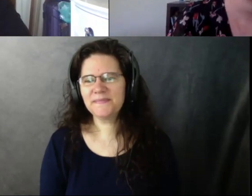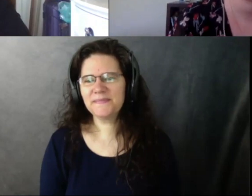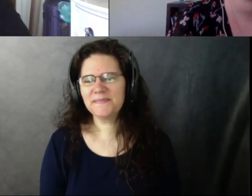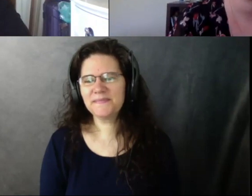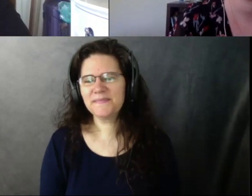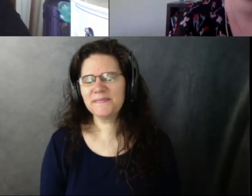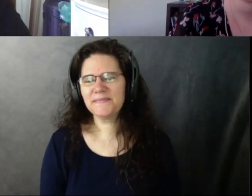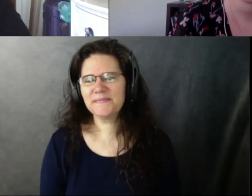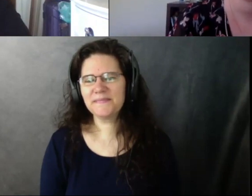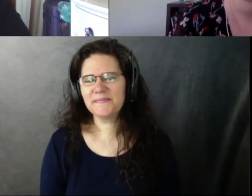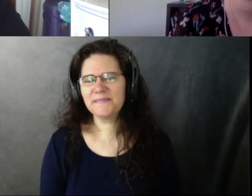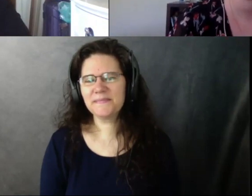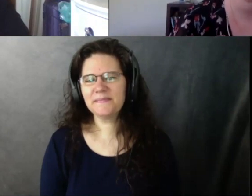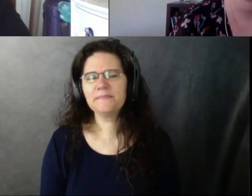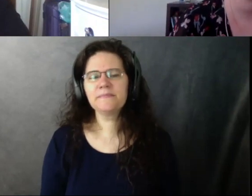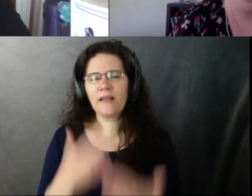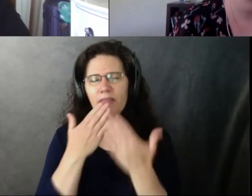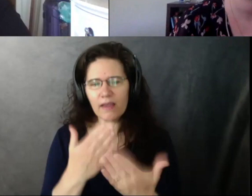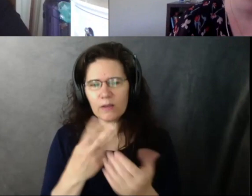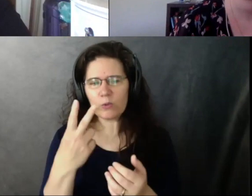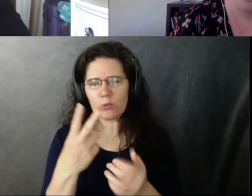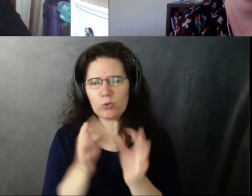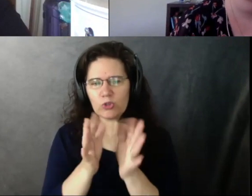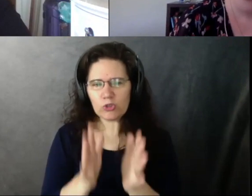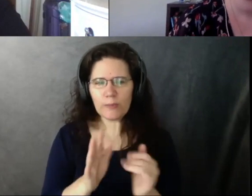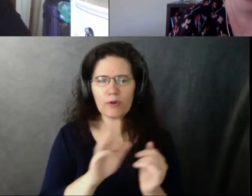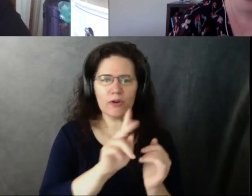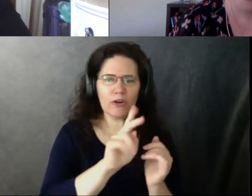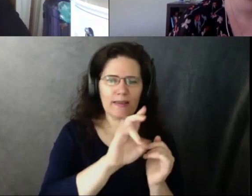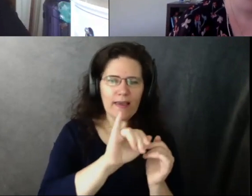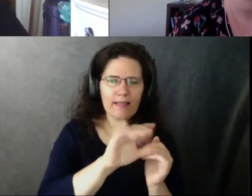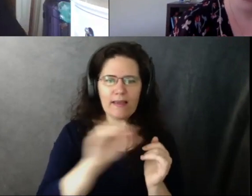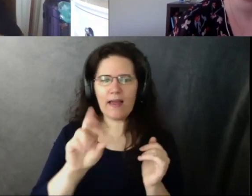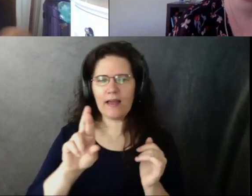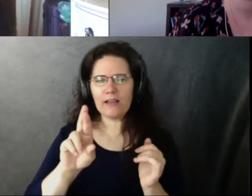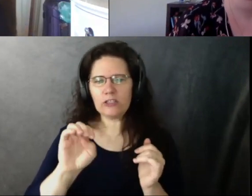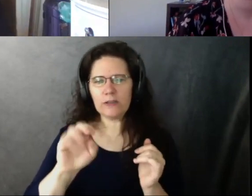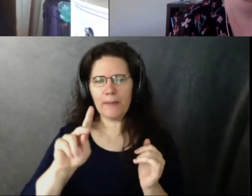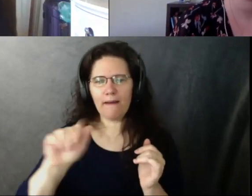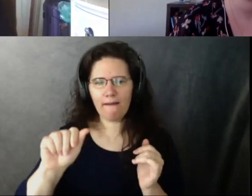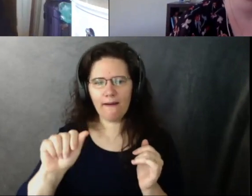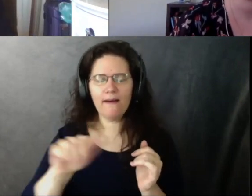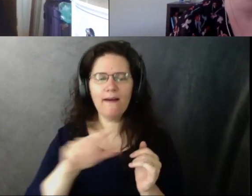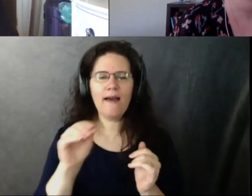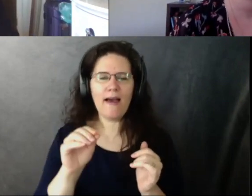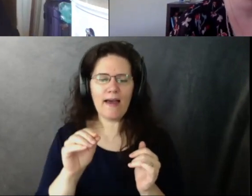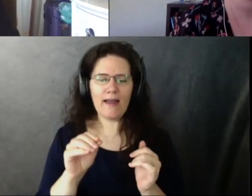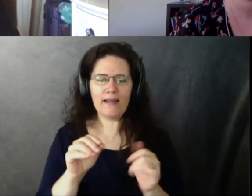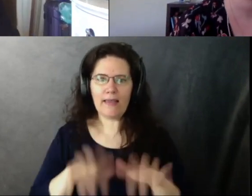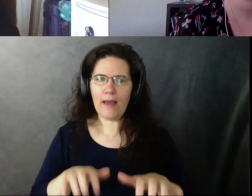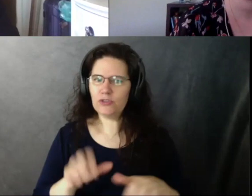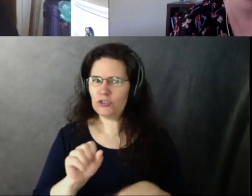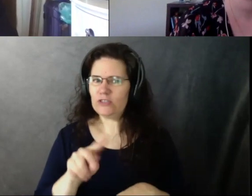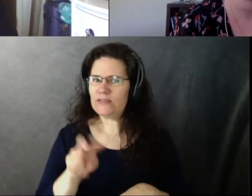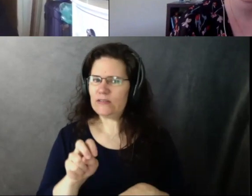Thank you also to our ASL interpreters, Kelly and Rebecca, and to our live captioners, Steve. We really, really appreciate